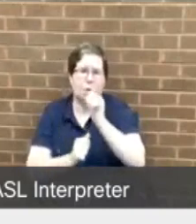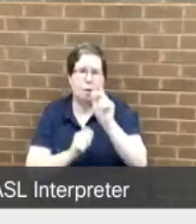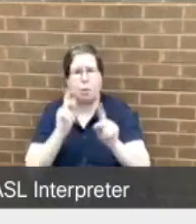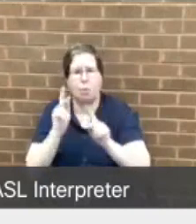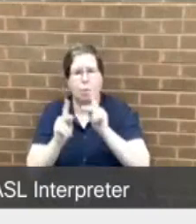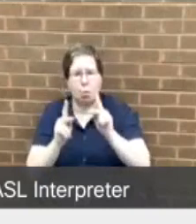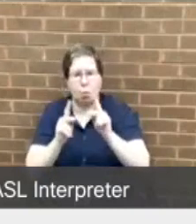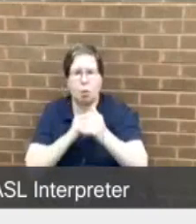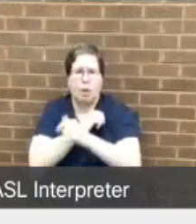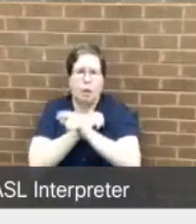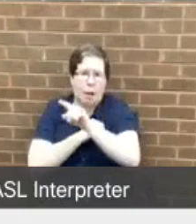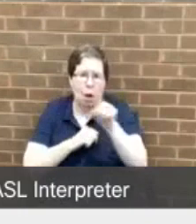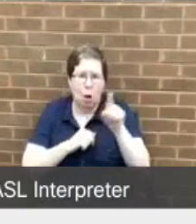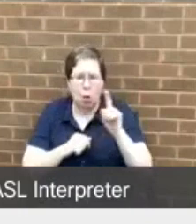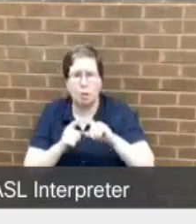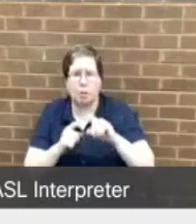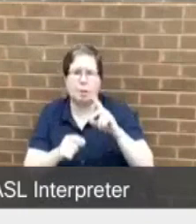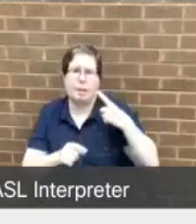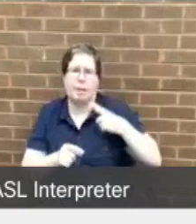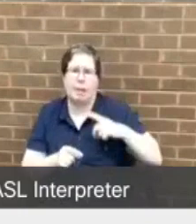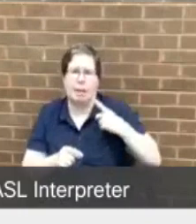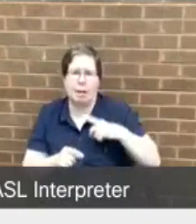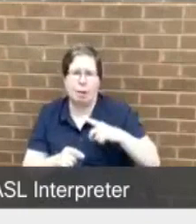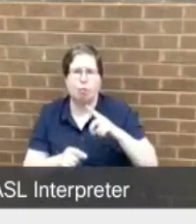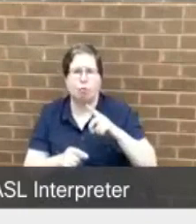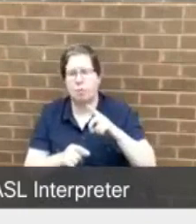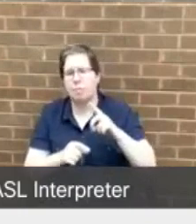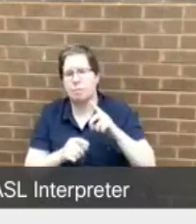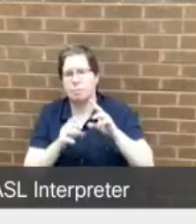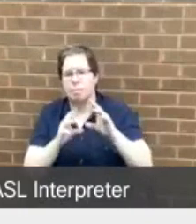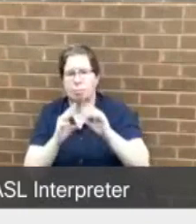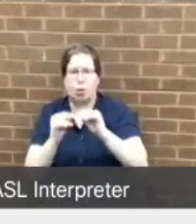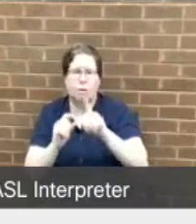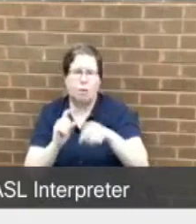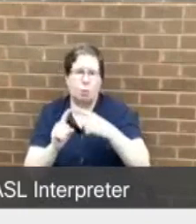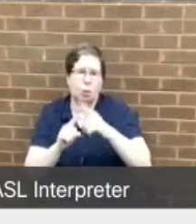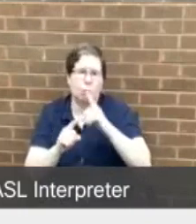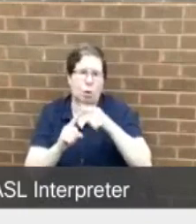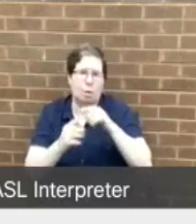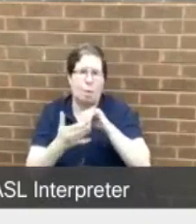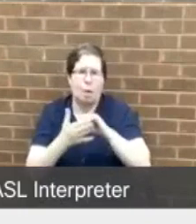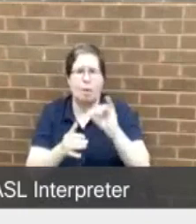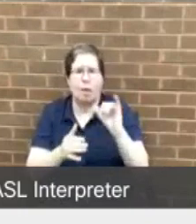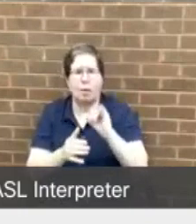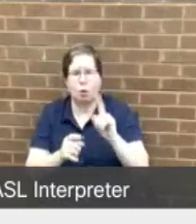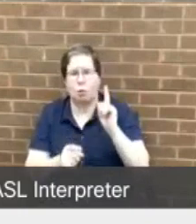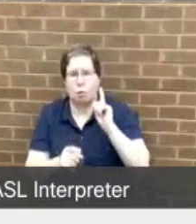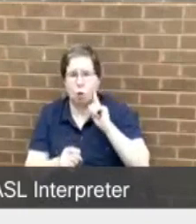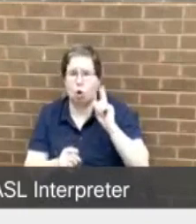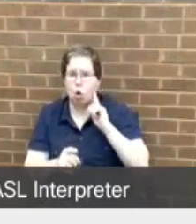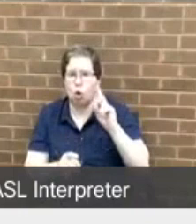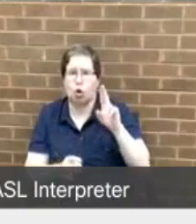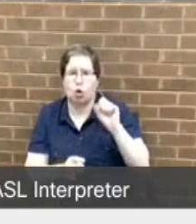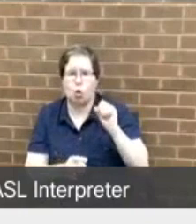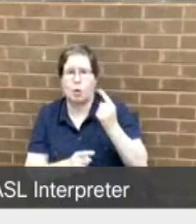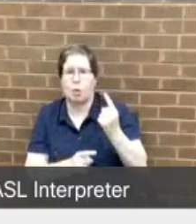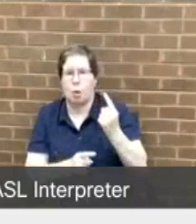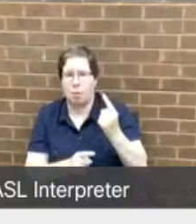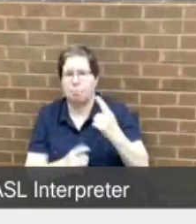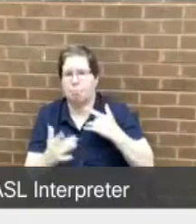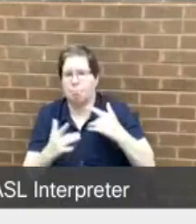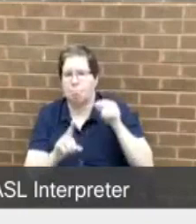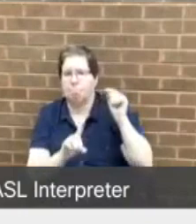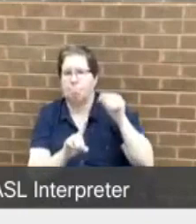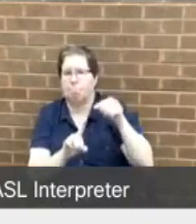to the delegation briefing, Delegate Watson, if we can keep in touch about that. Yes. You heard US 1 a lot, so I think that